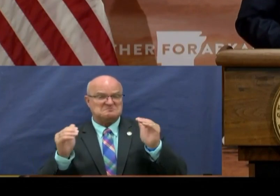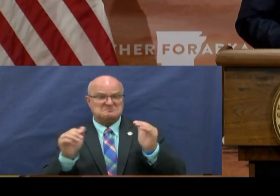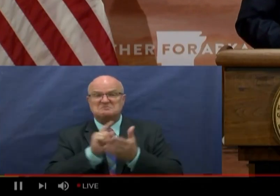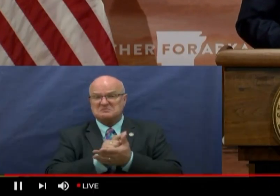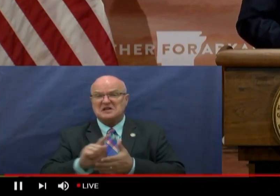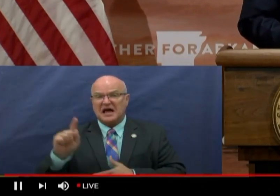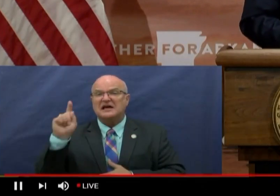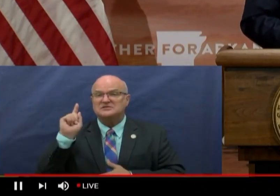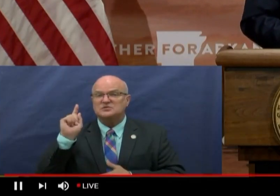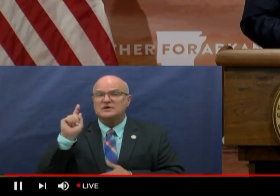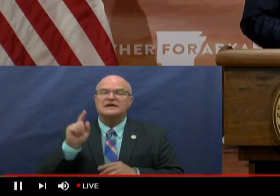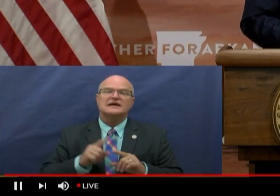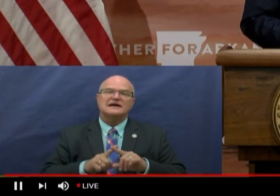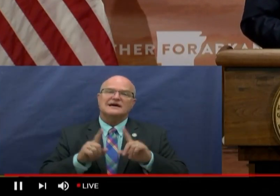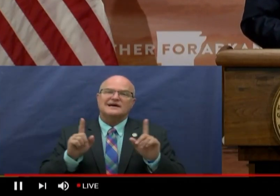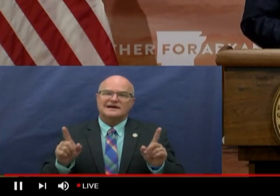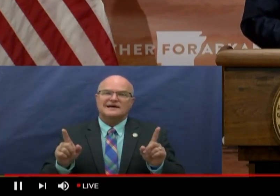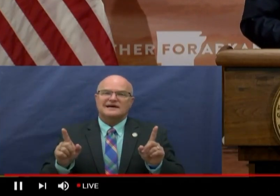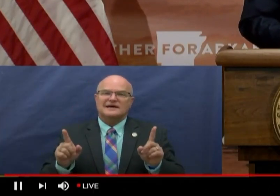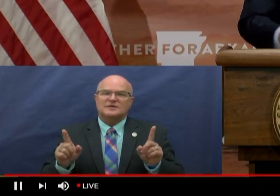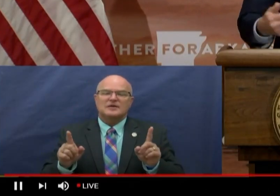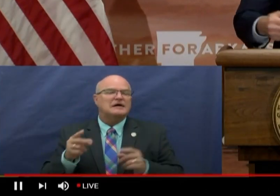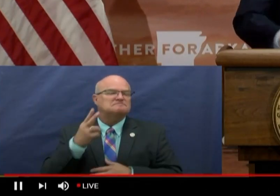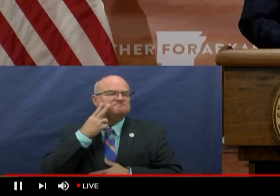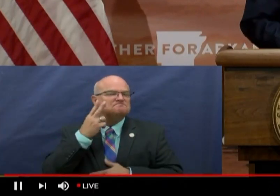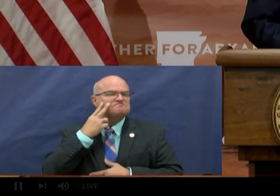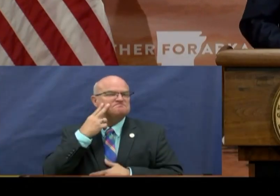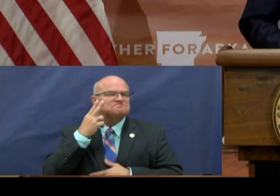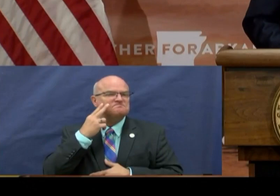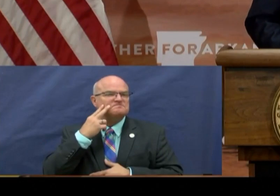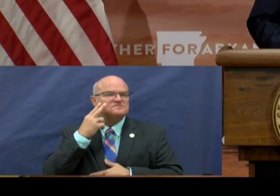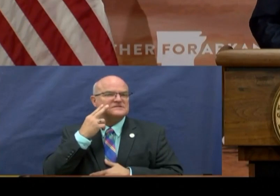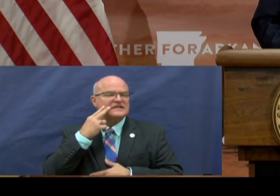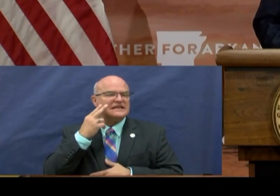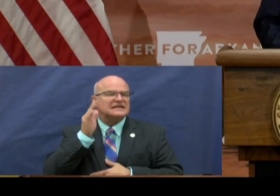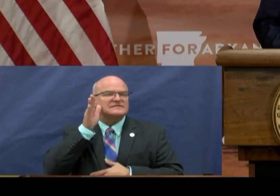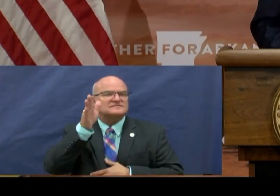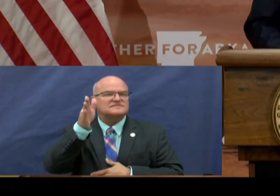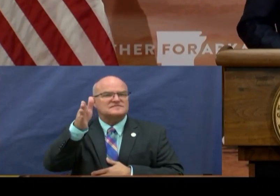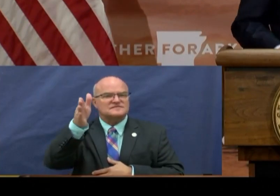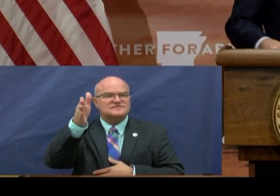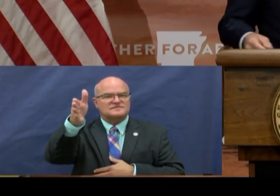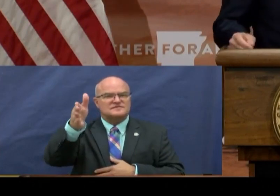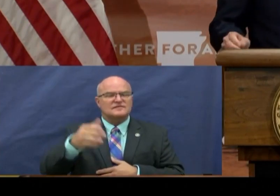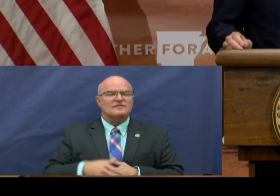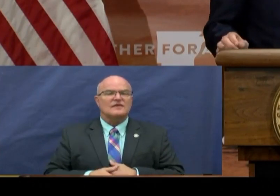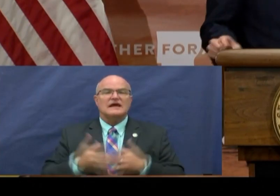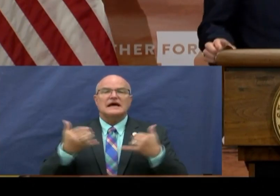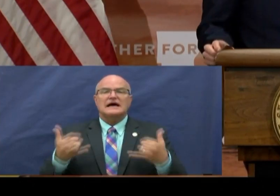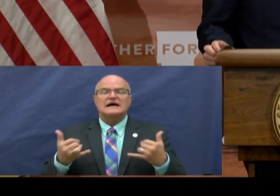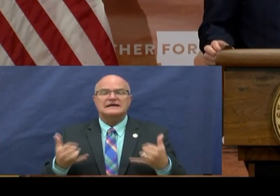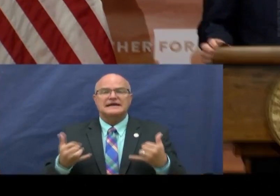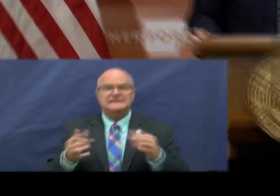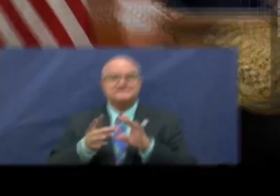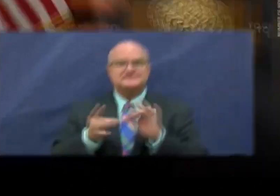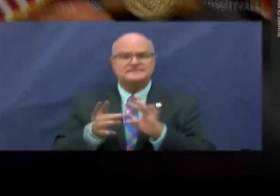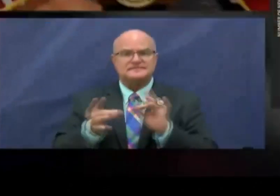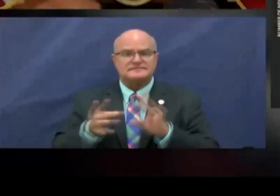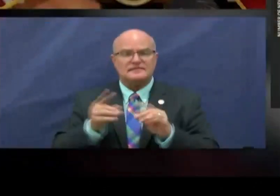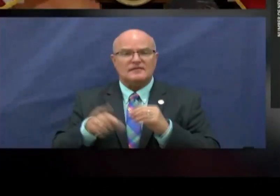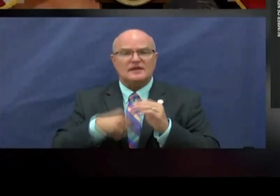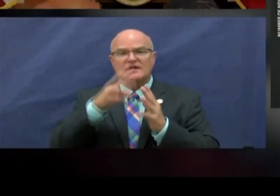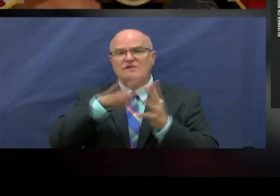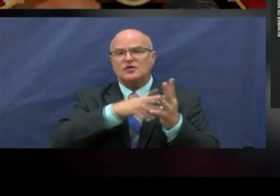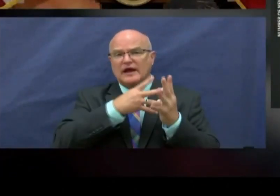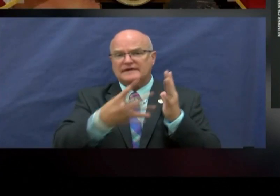last week, but we'll see where that goes in the coming days. Let's go through the